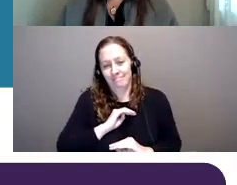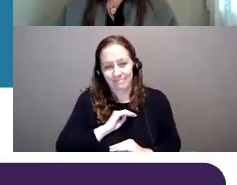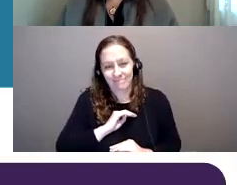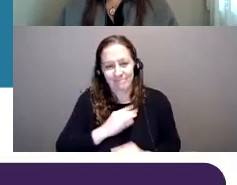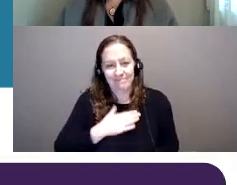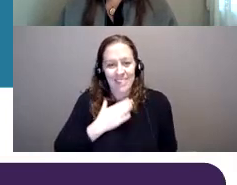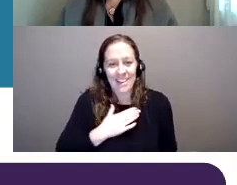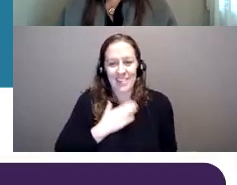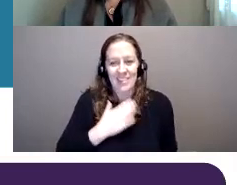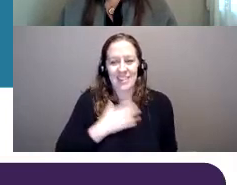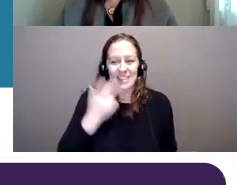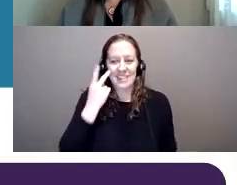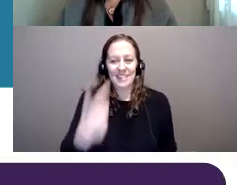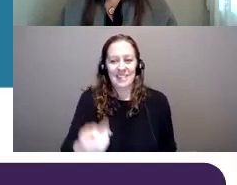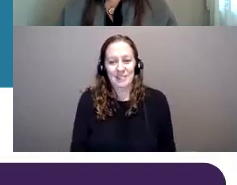say.